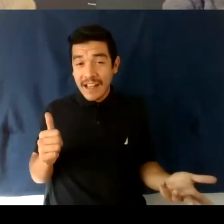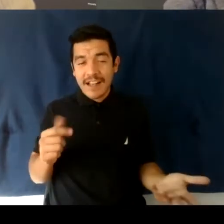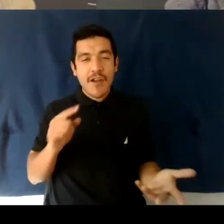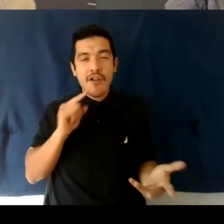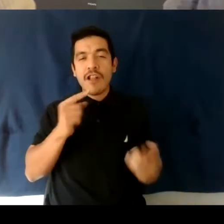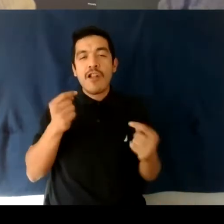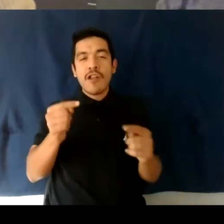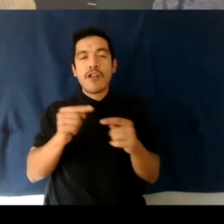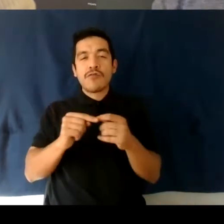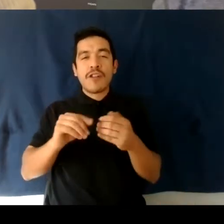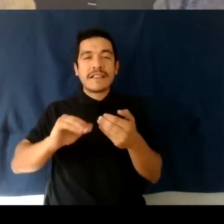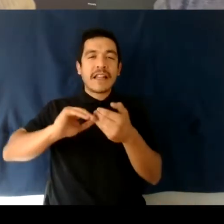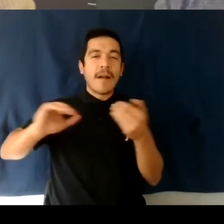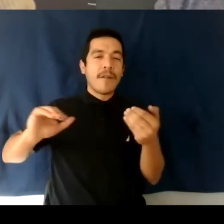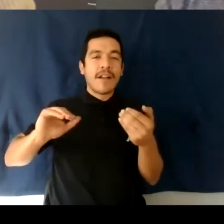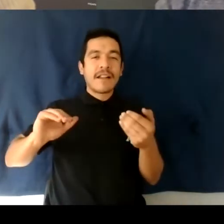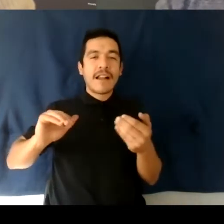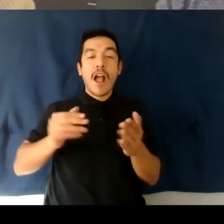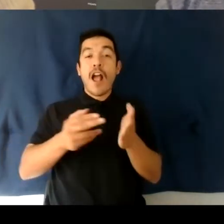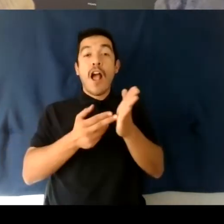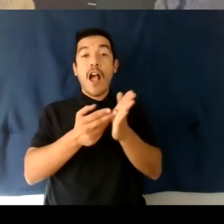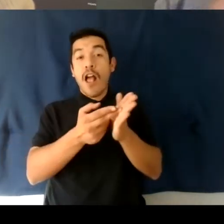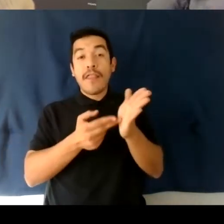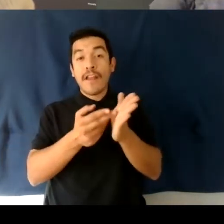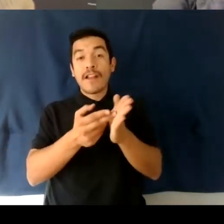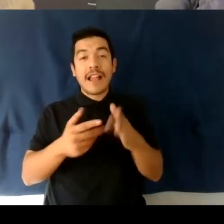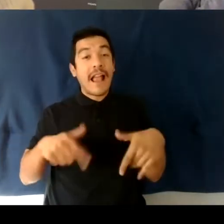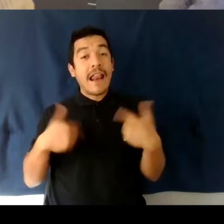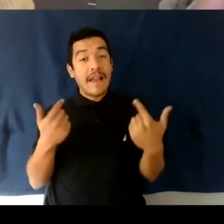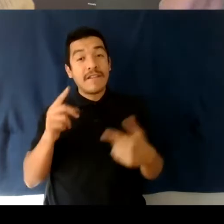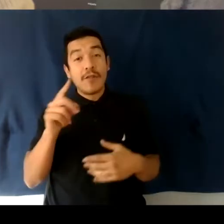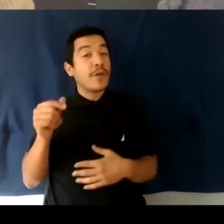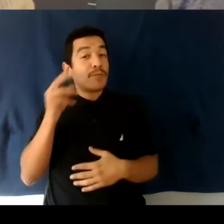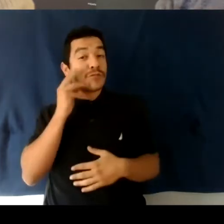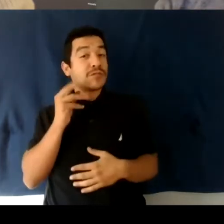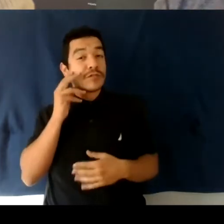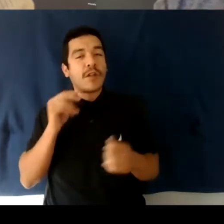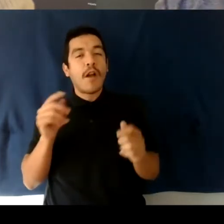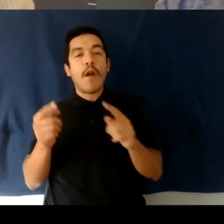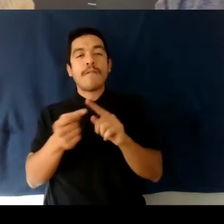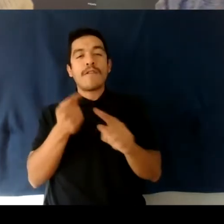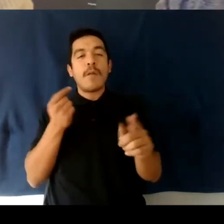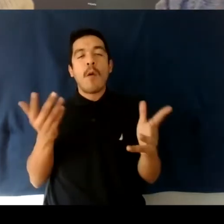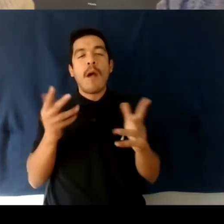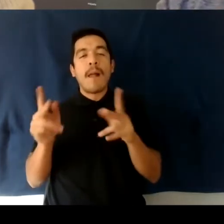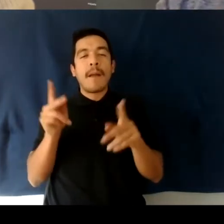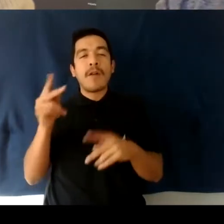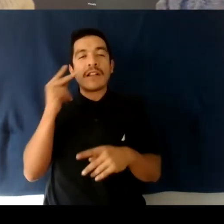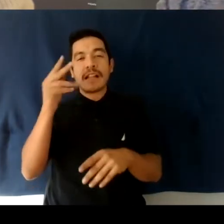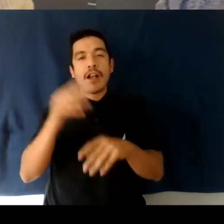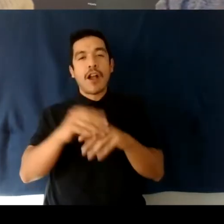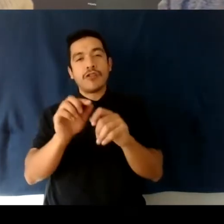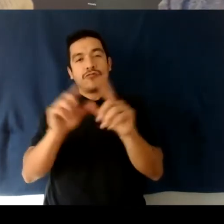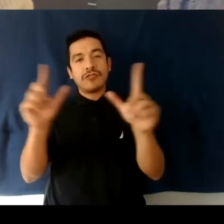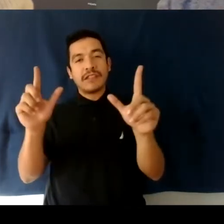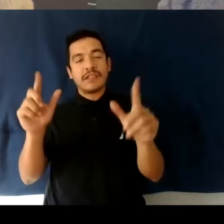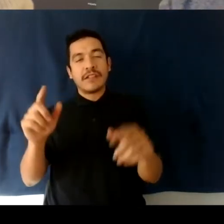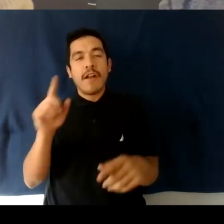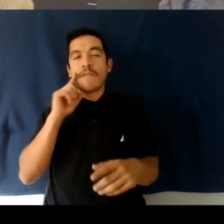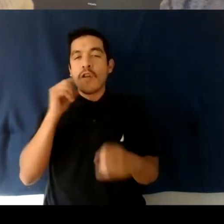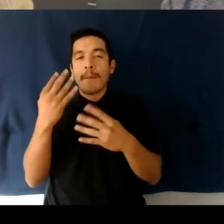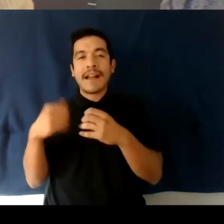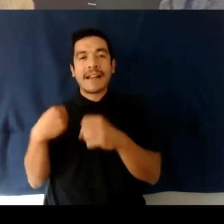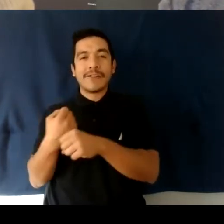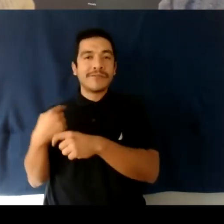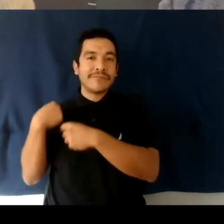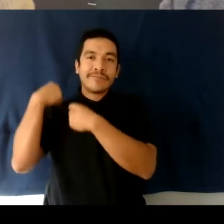to separate like authentic, like lived disability experience from what people have seen on screen, like for years and years and years